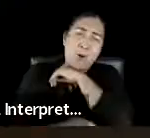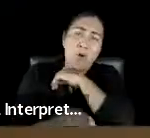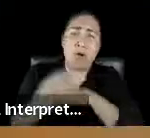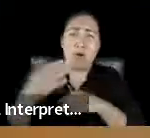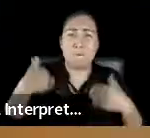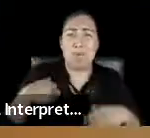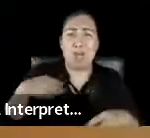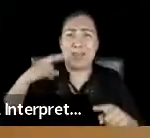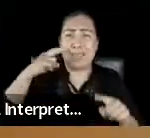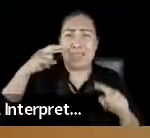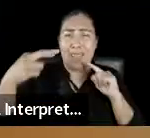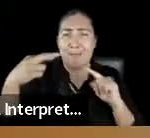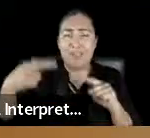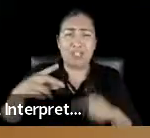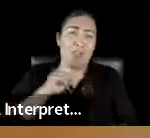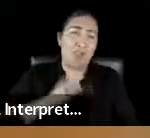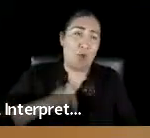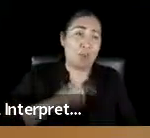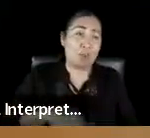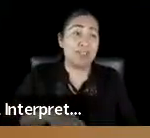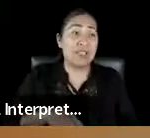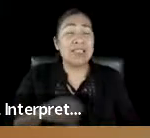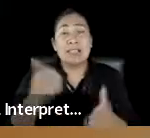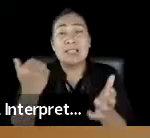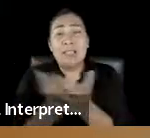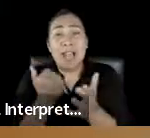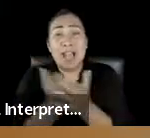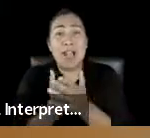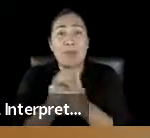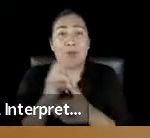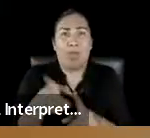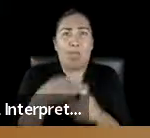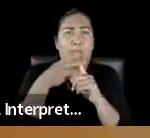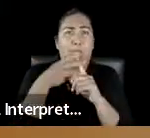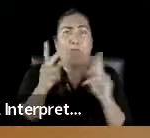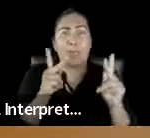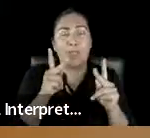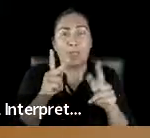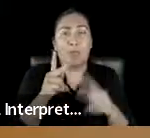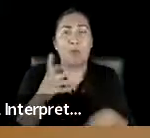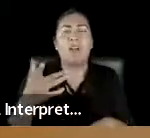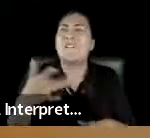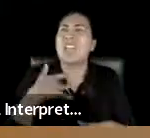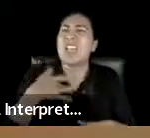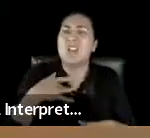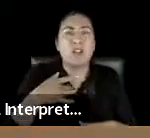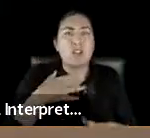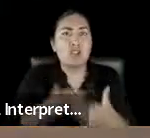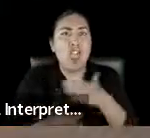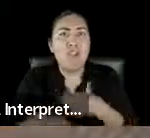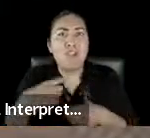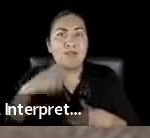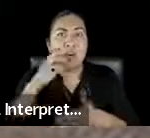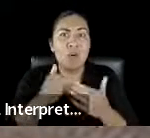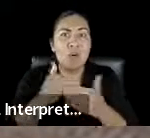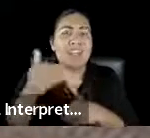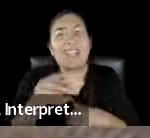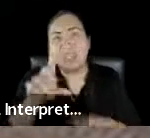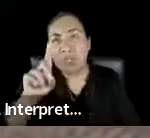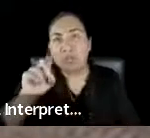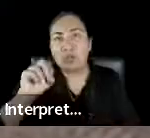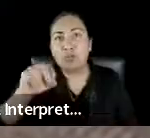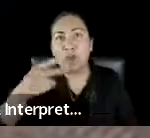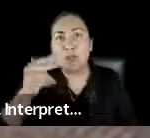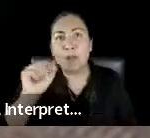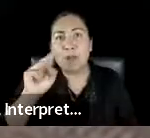to a drug due to how it can draw users in, leaving them craving for the next dopamine hit. Let's all unplug, reconnect